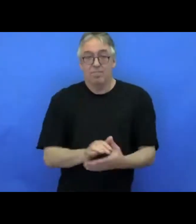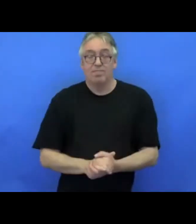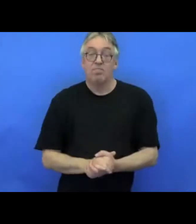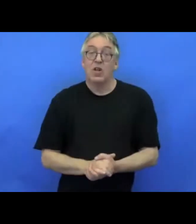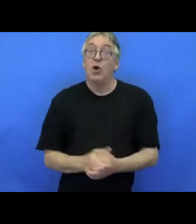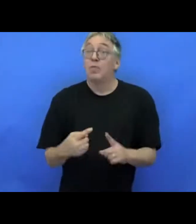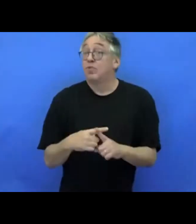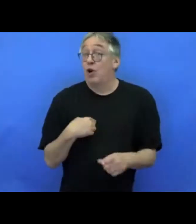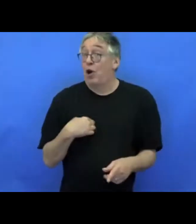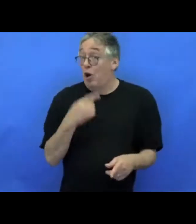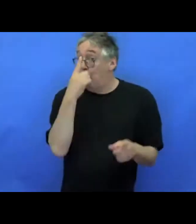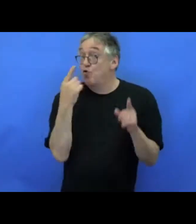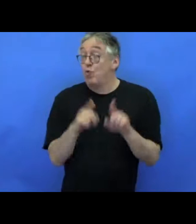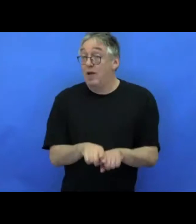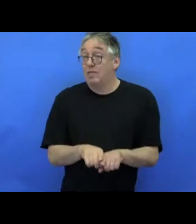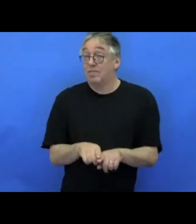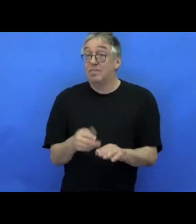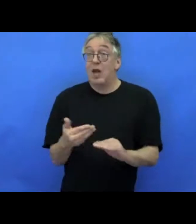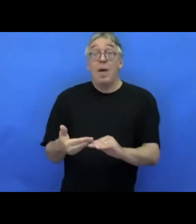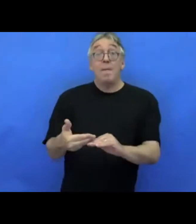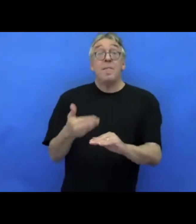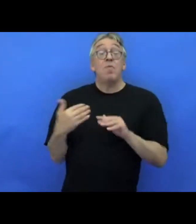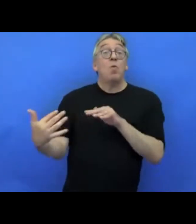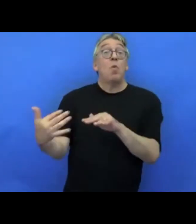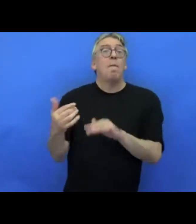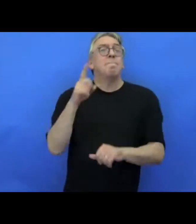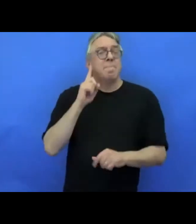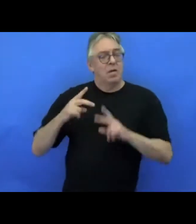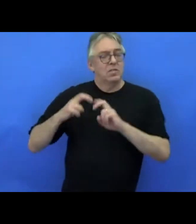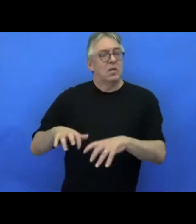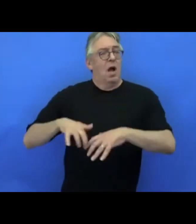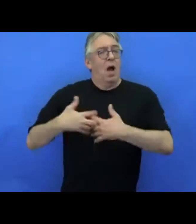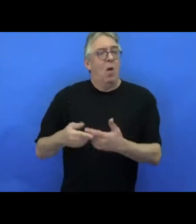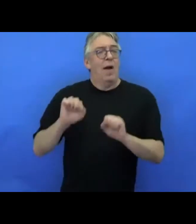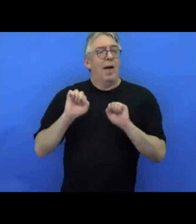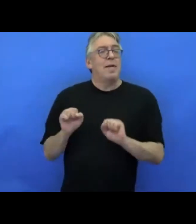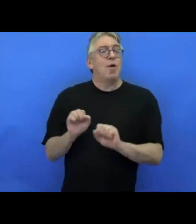maximum feasible precautionary measures need to be investigated a lot more